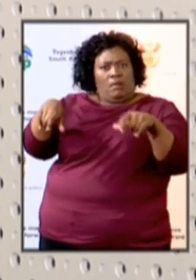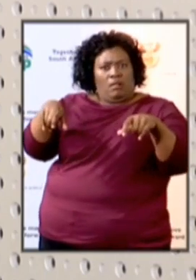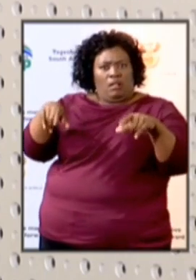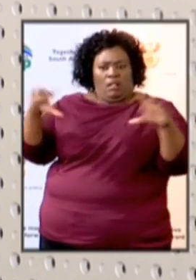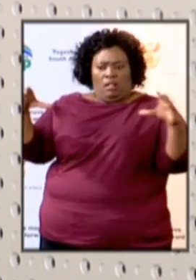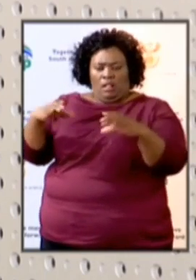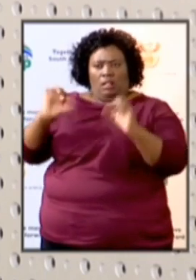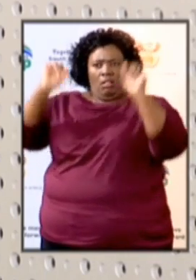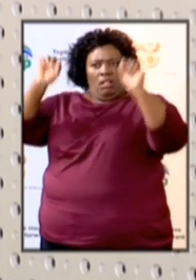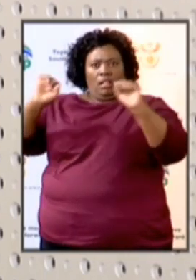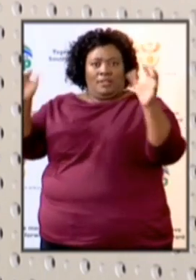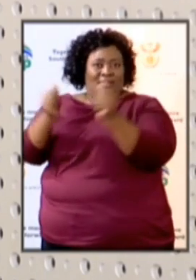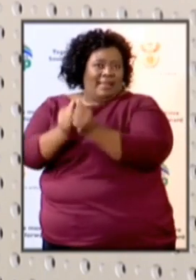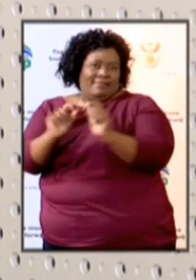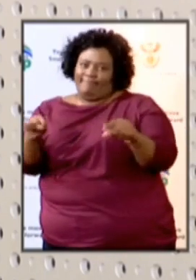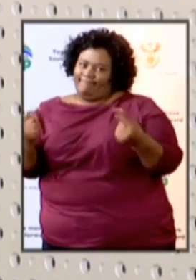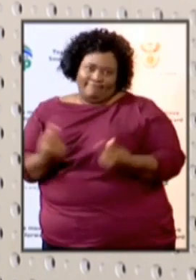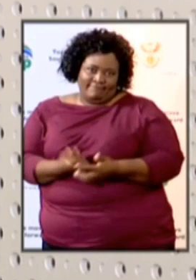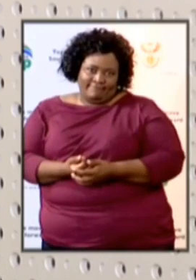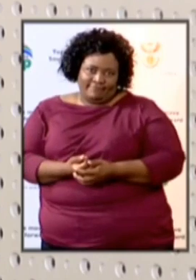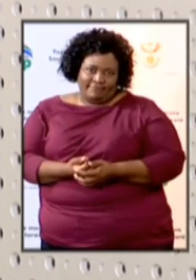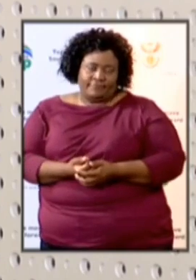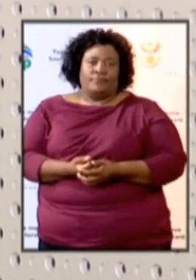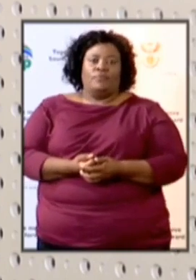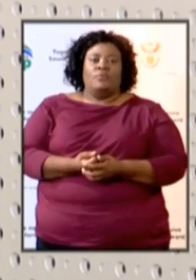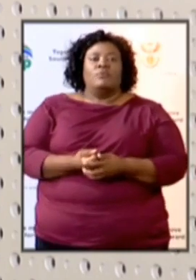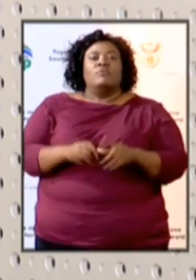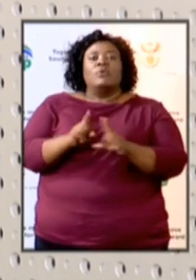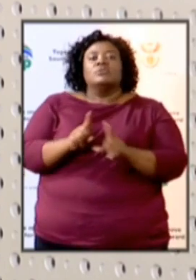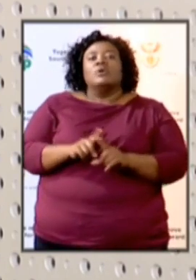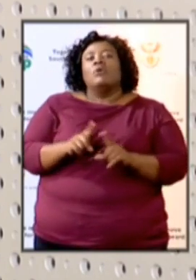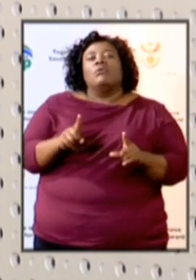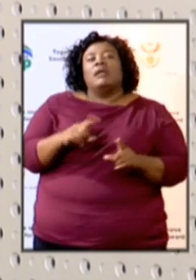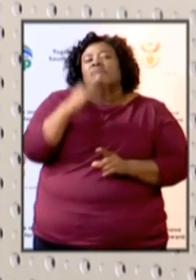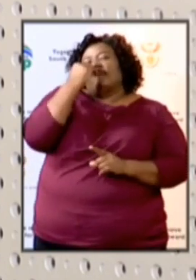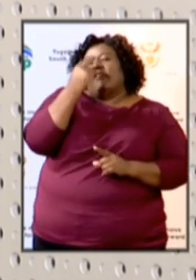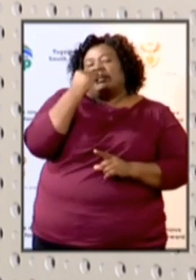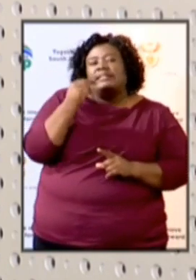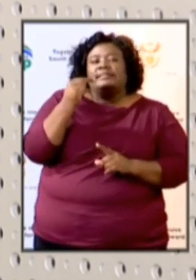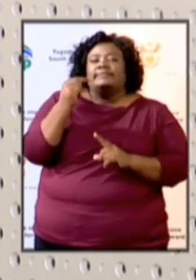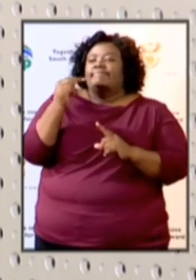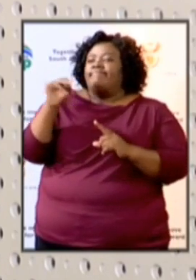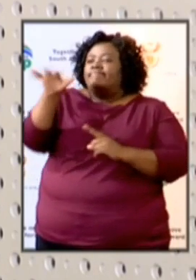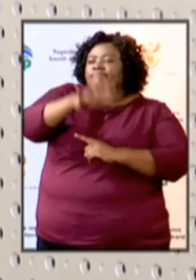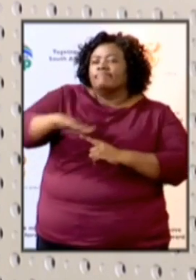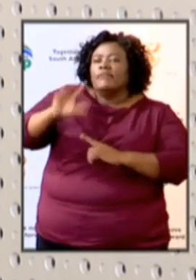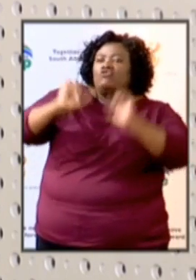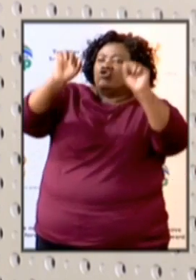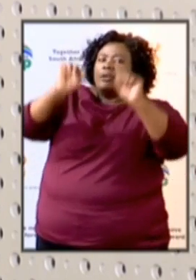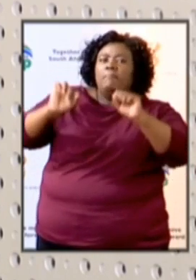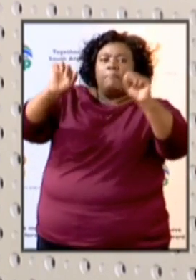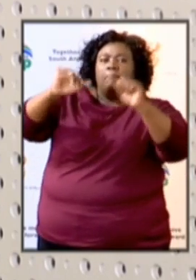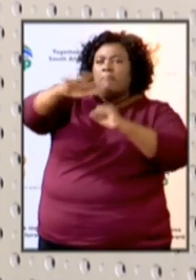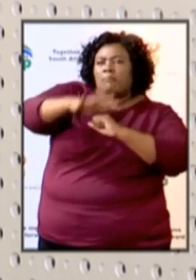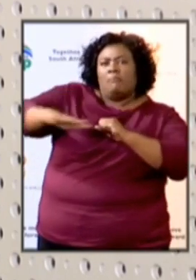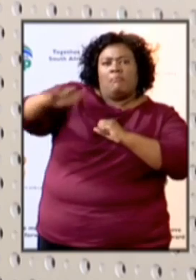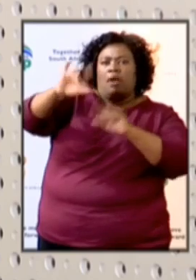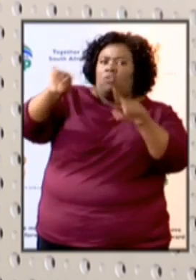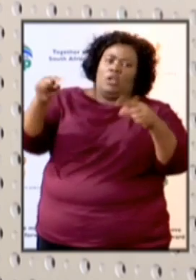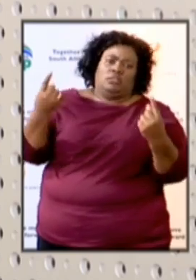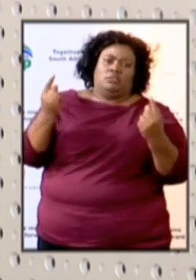It will exclude all the recreational facilities, gyms and all that, it's